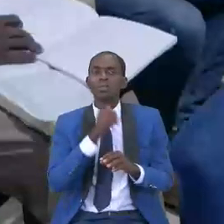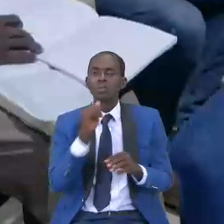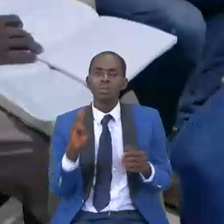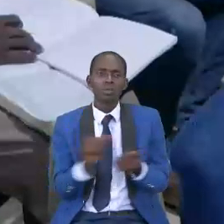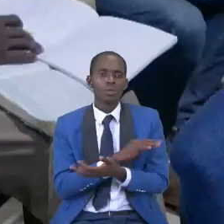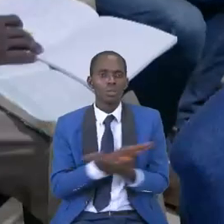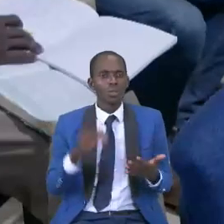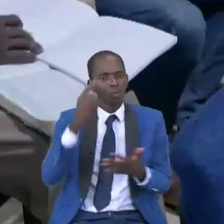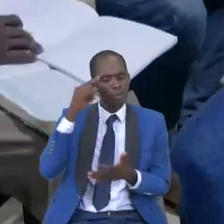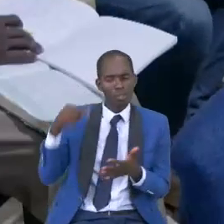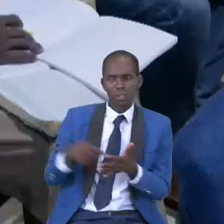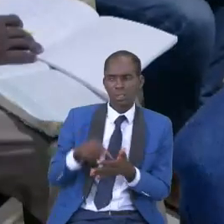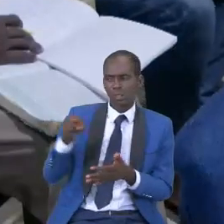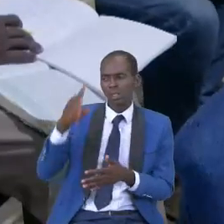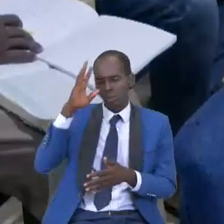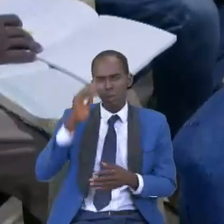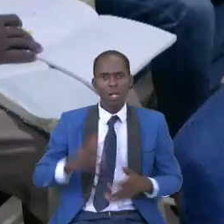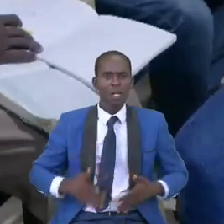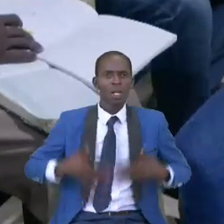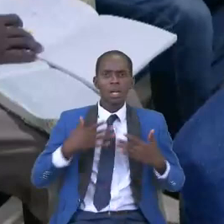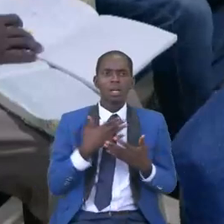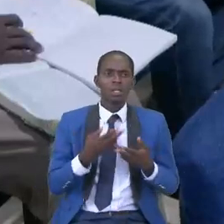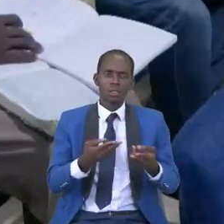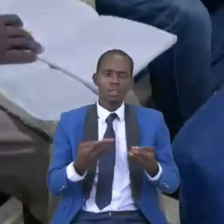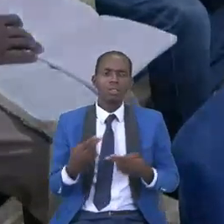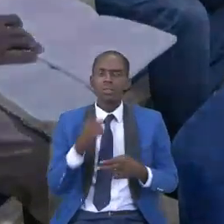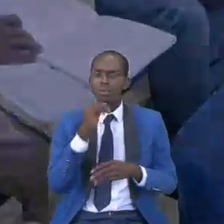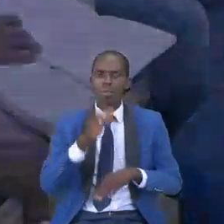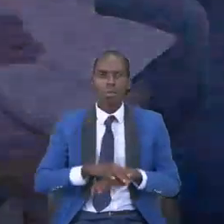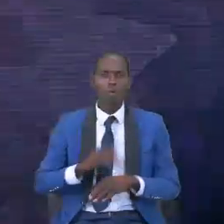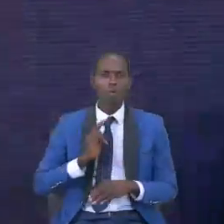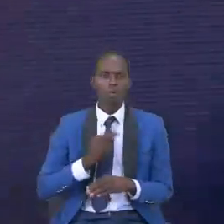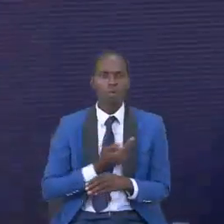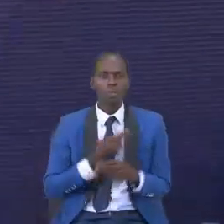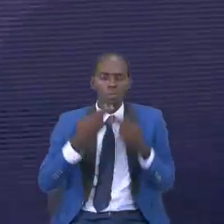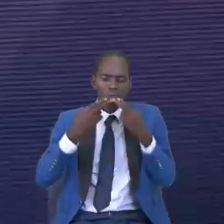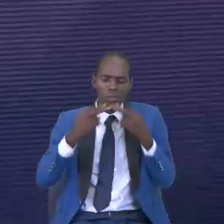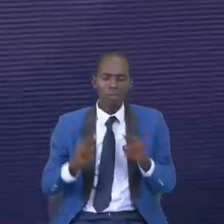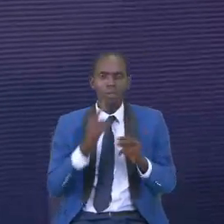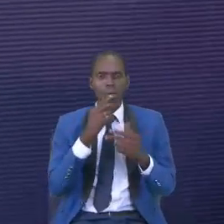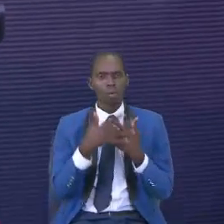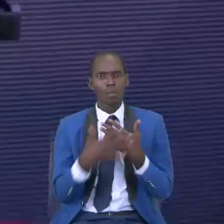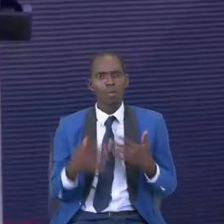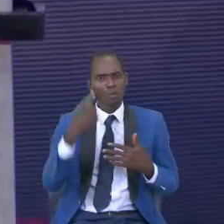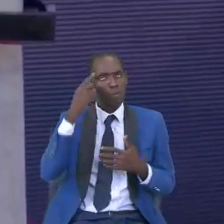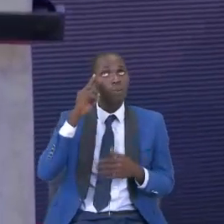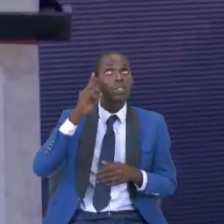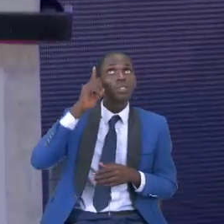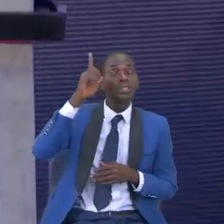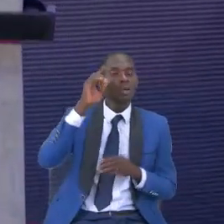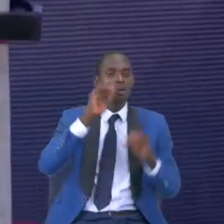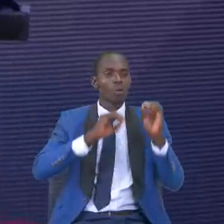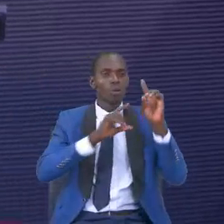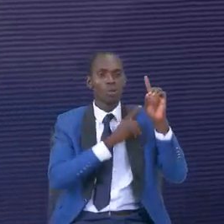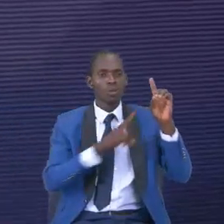lay not upon us innocent blood, for thou, O Lord, hast done